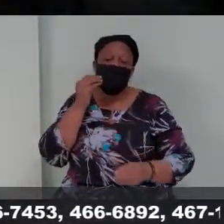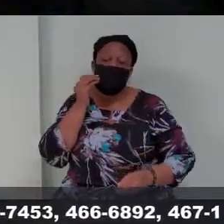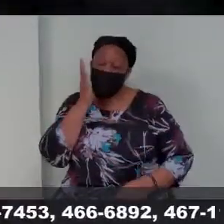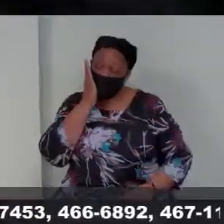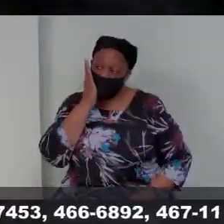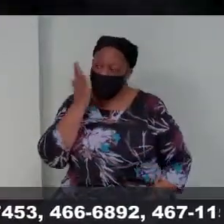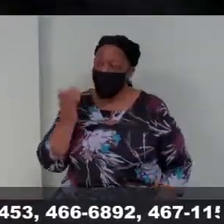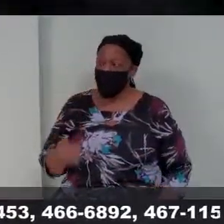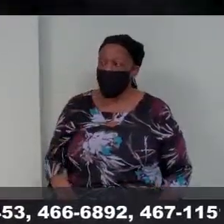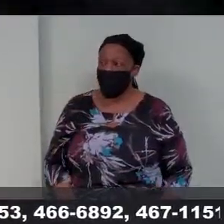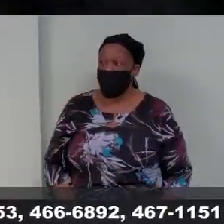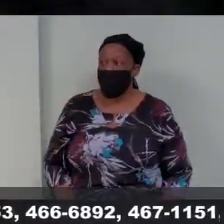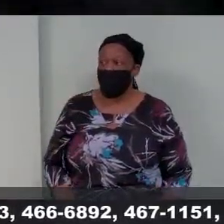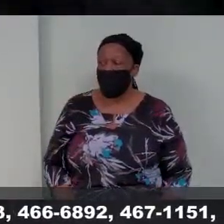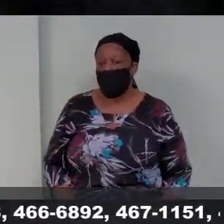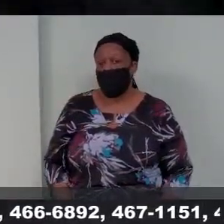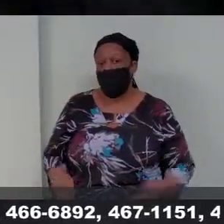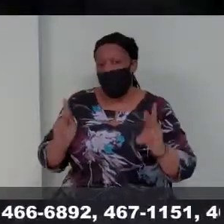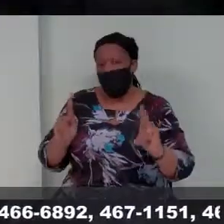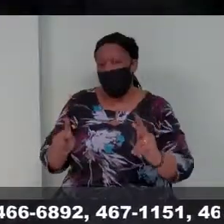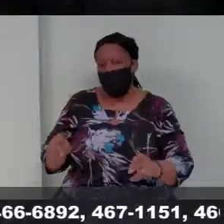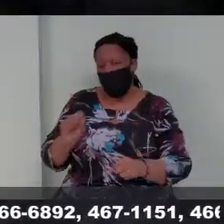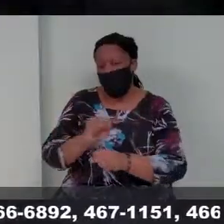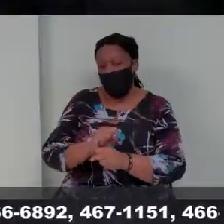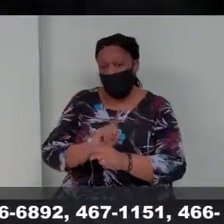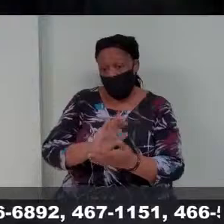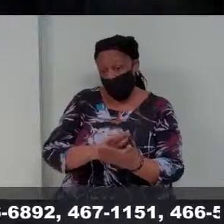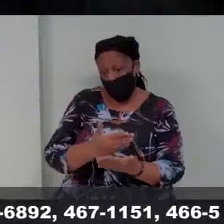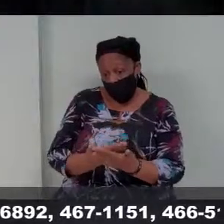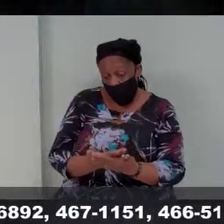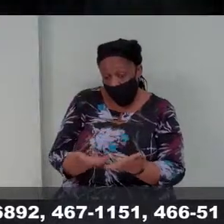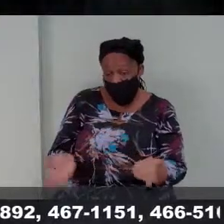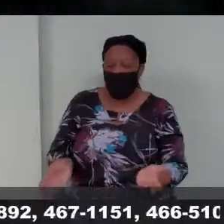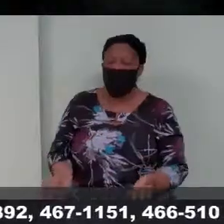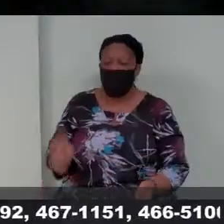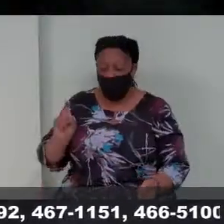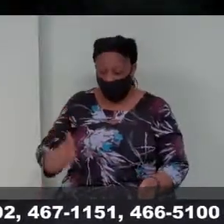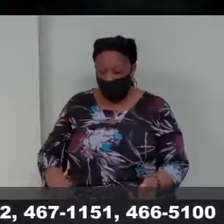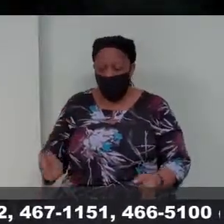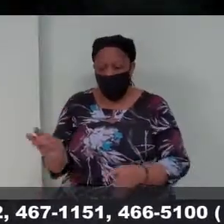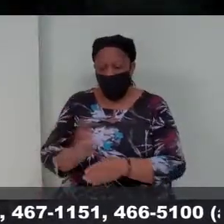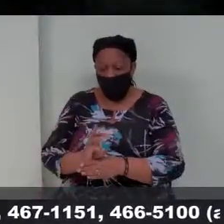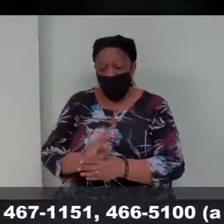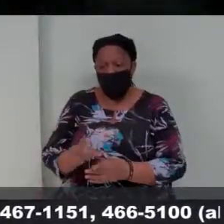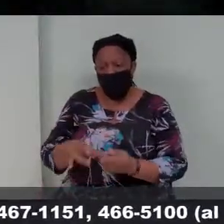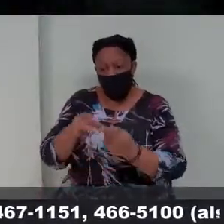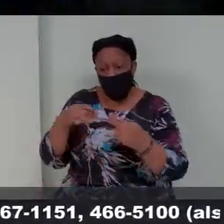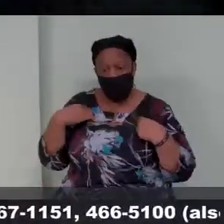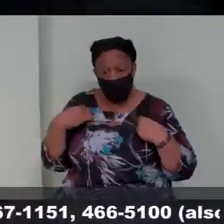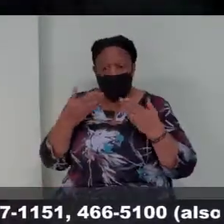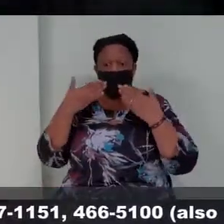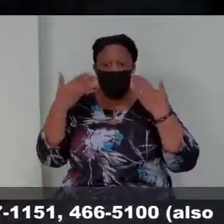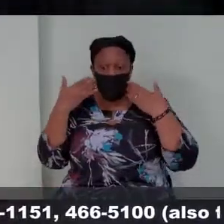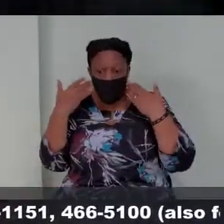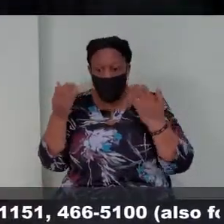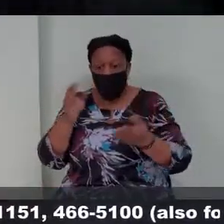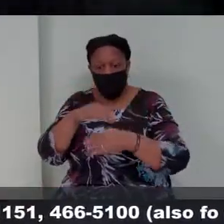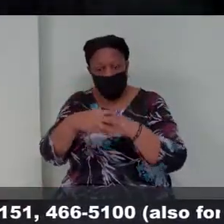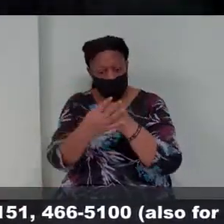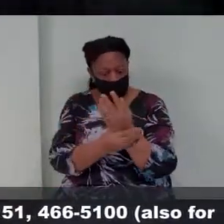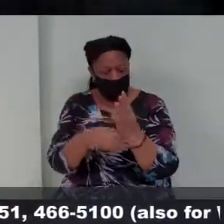be, food and beverage, they will be appropriately attired, surgical masks, gloves, and